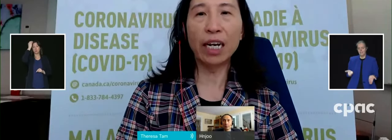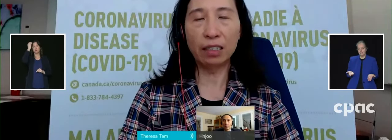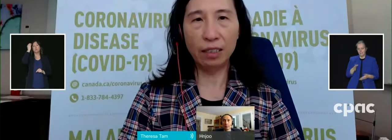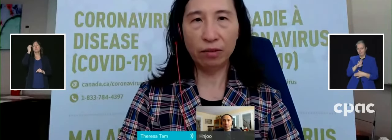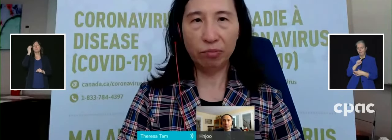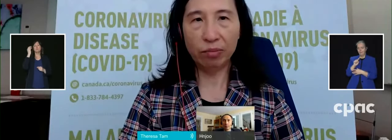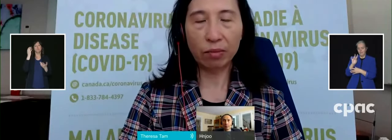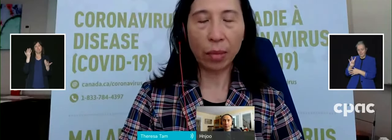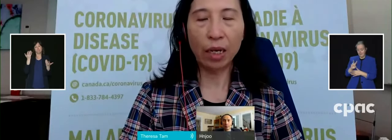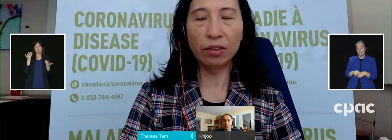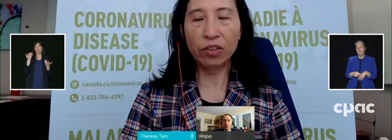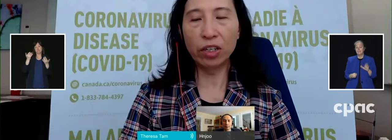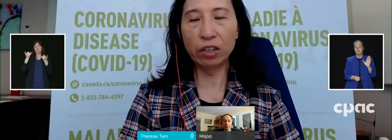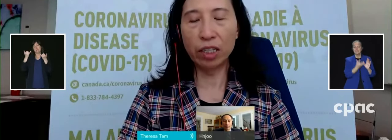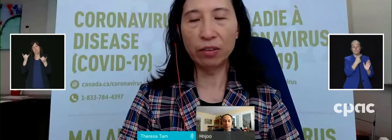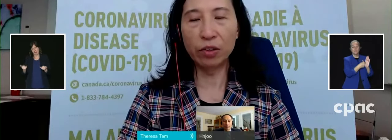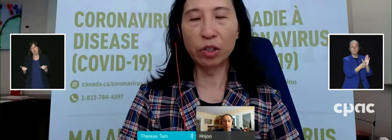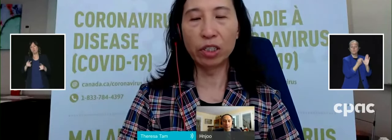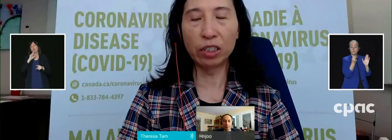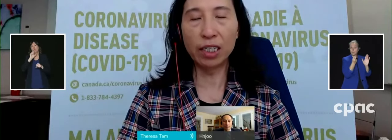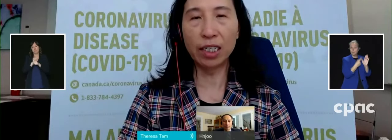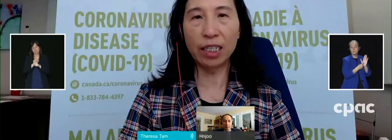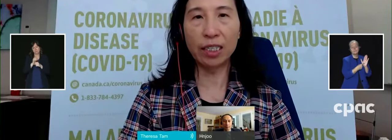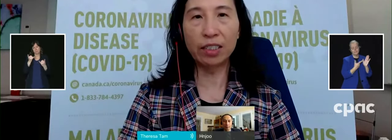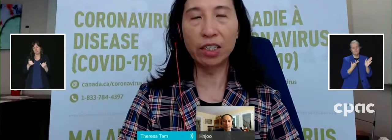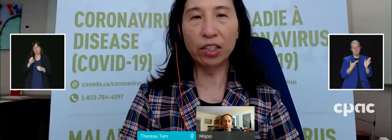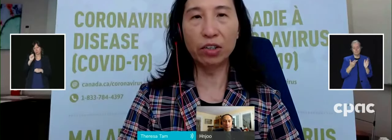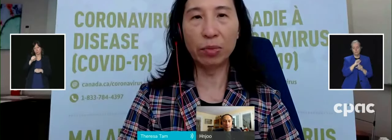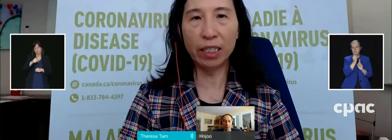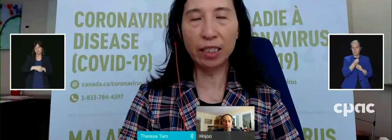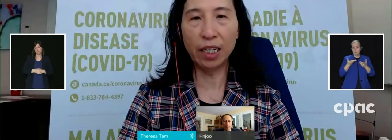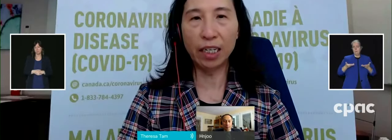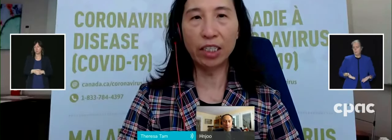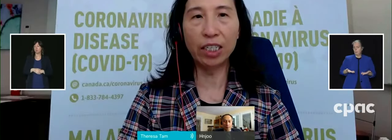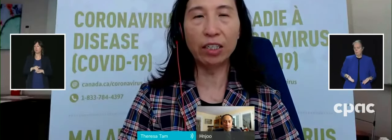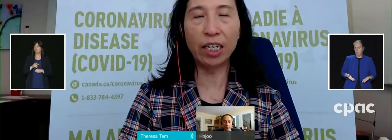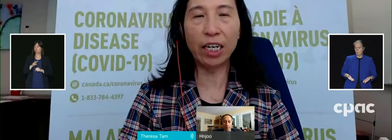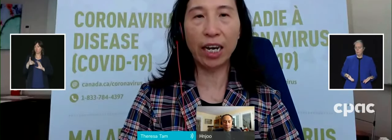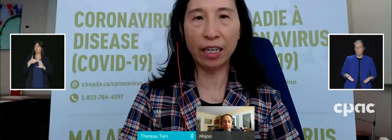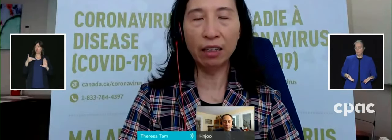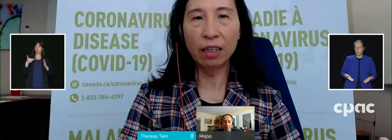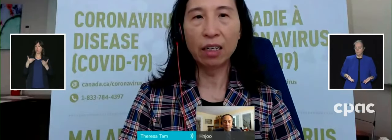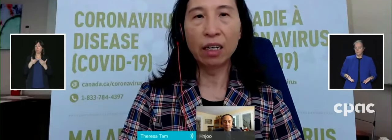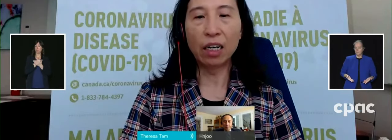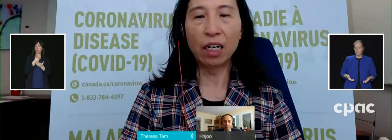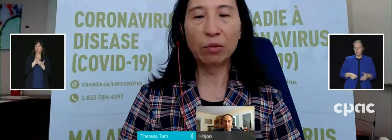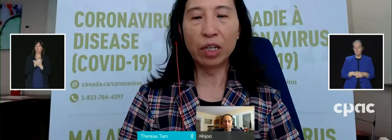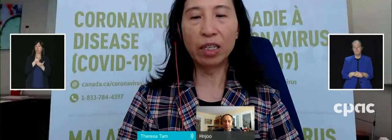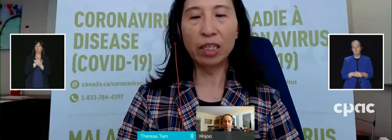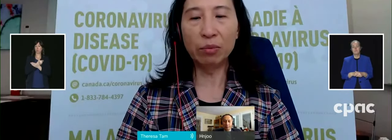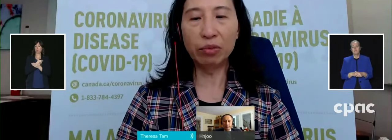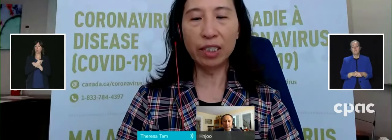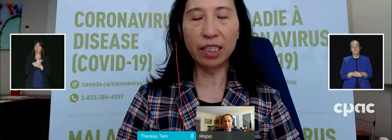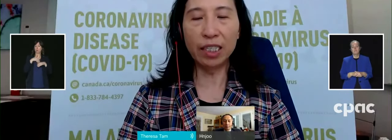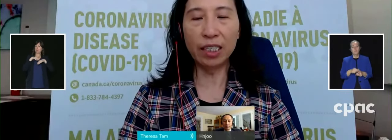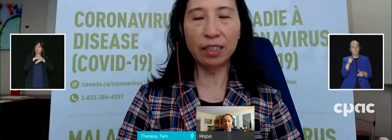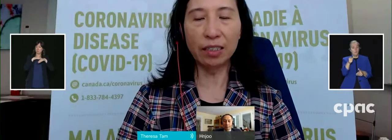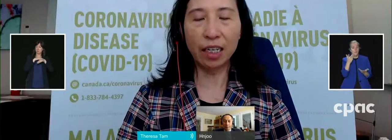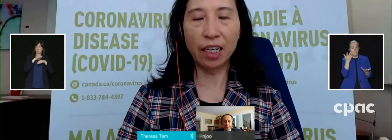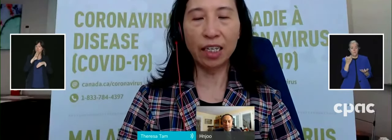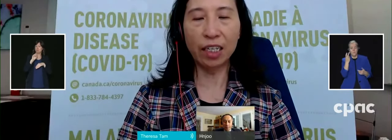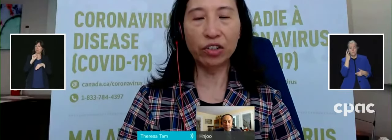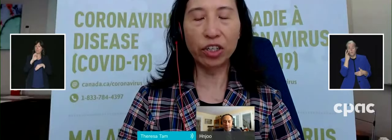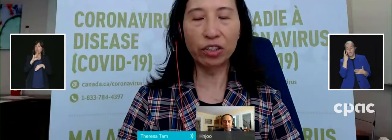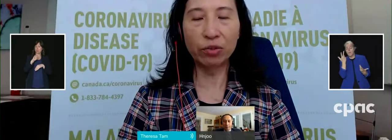current reality. And so if you want to look at it as the new baseline, you can. The